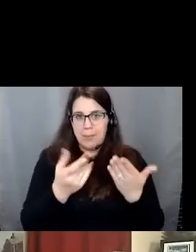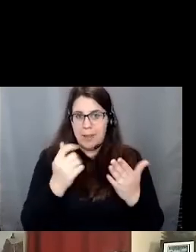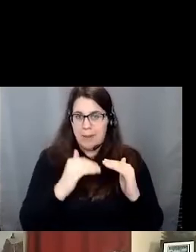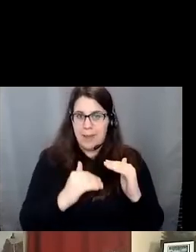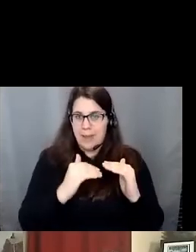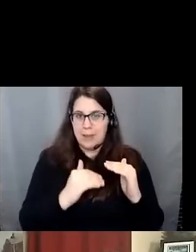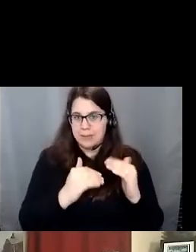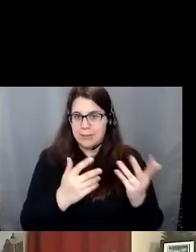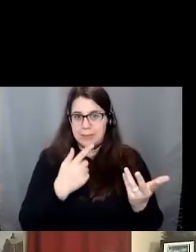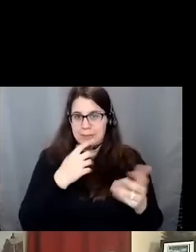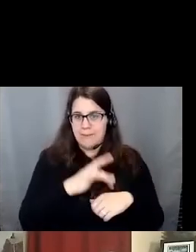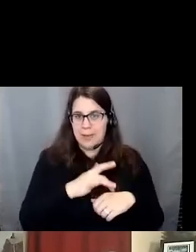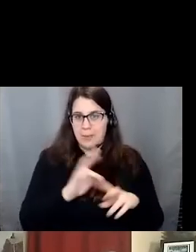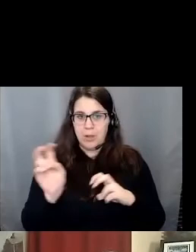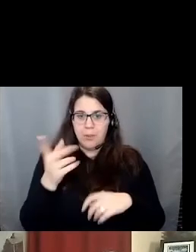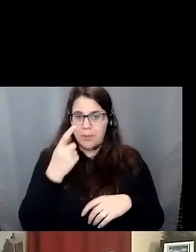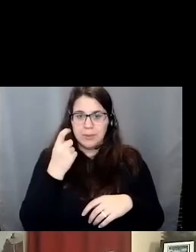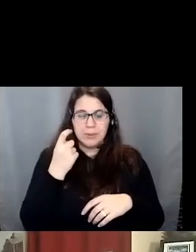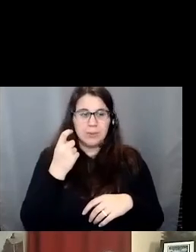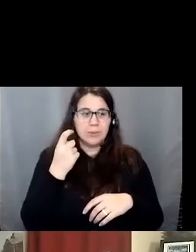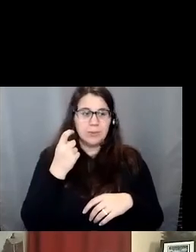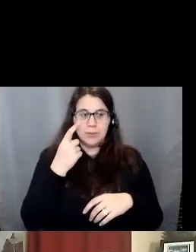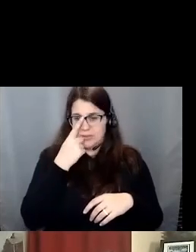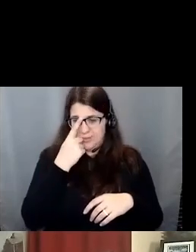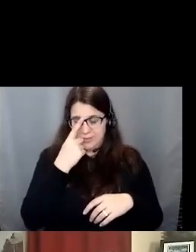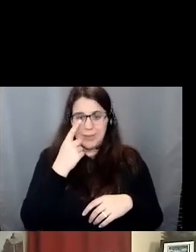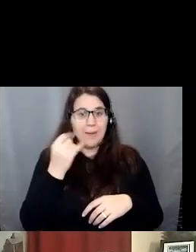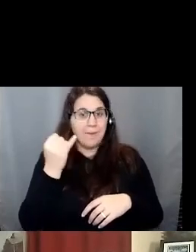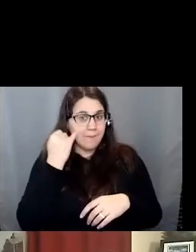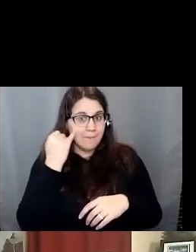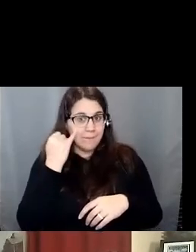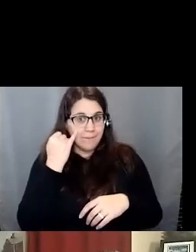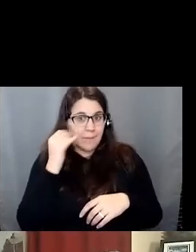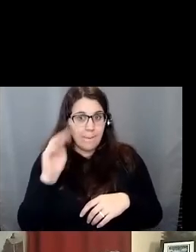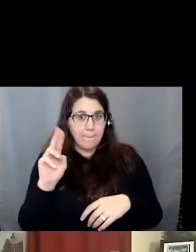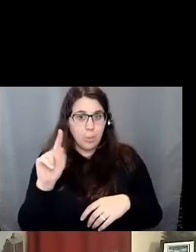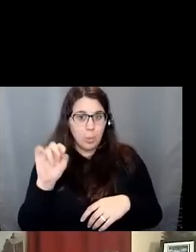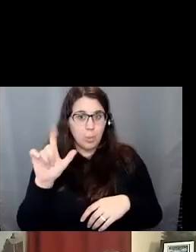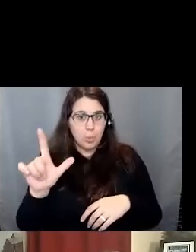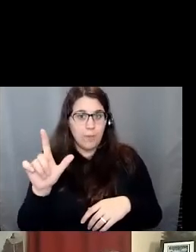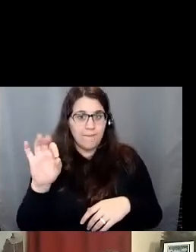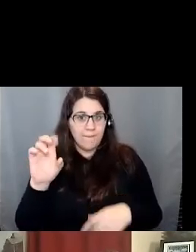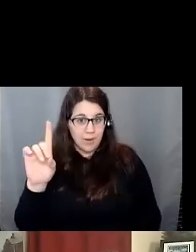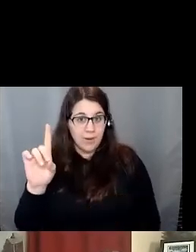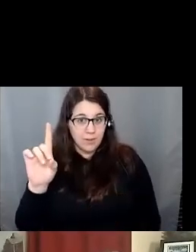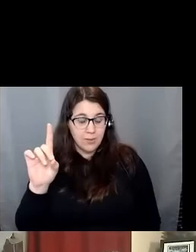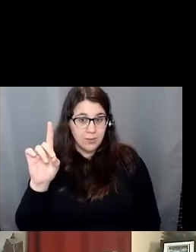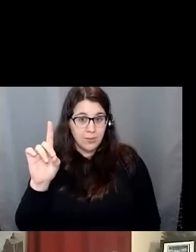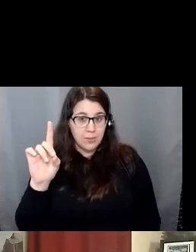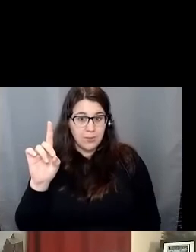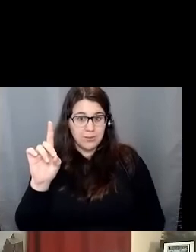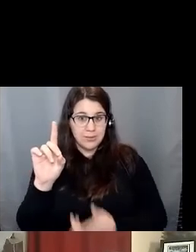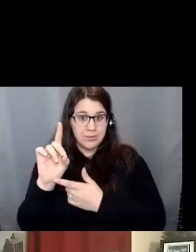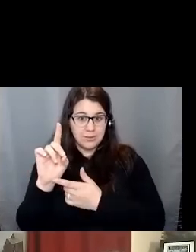said is available, because especially if you're invested in a mutual fund prices at the